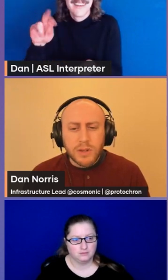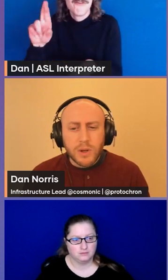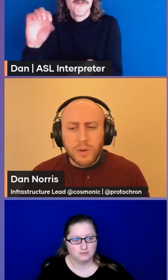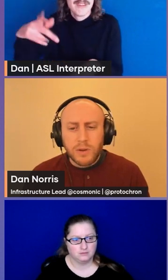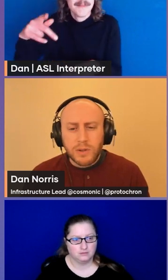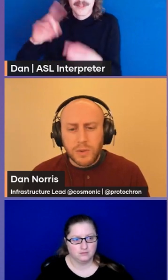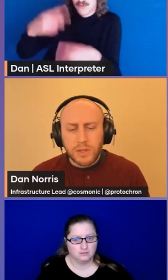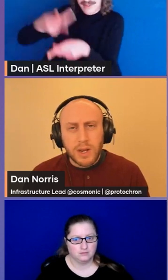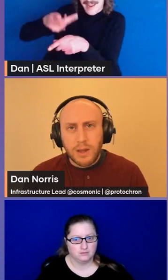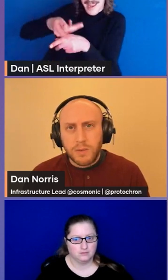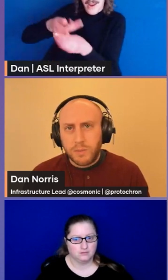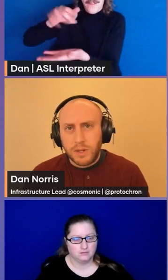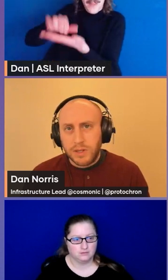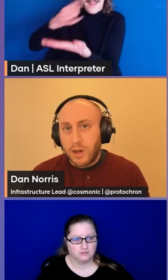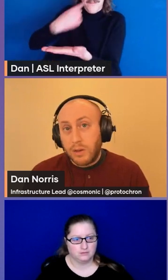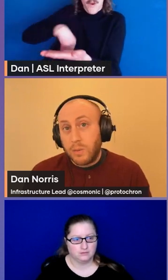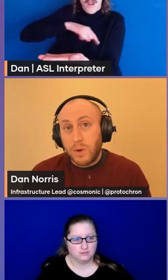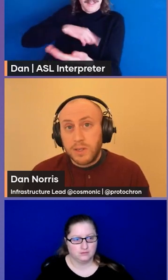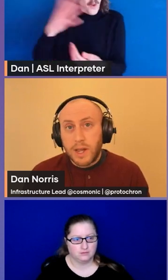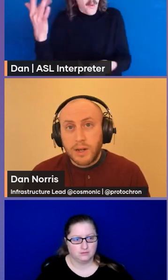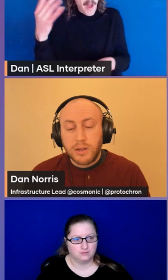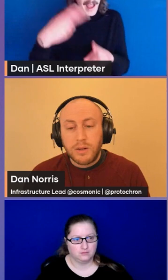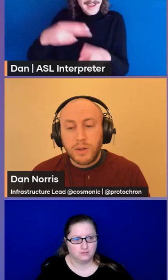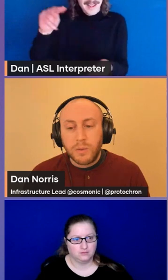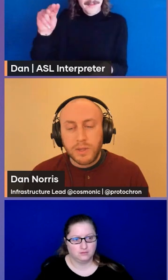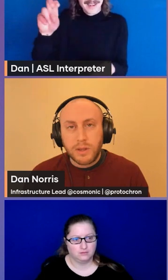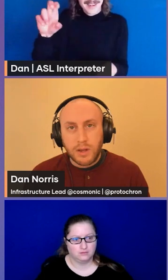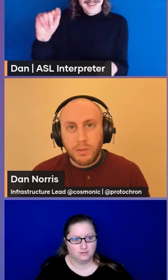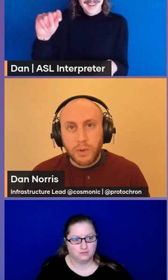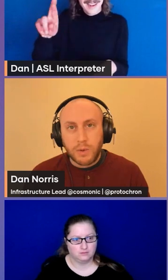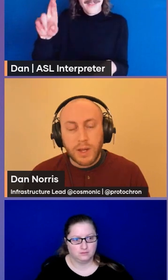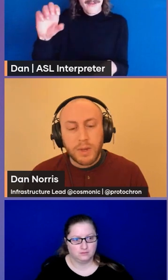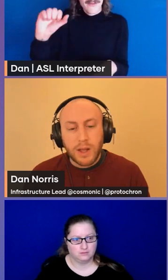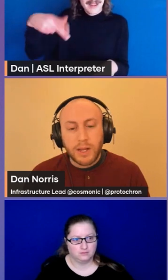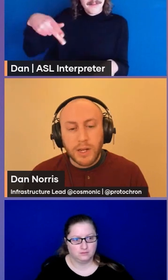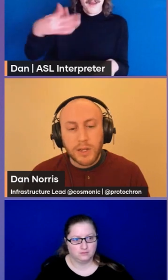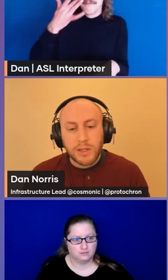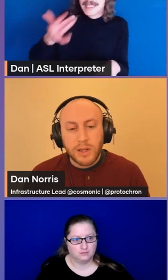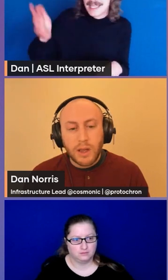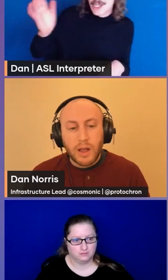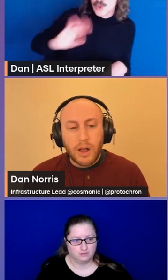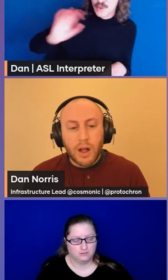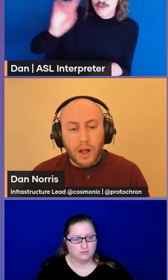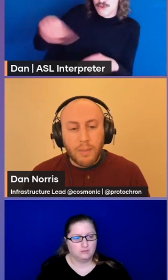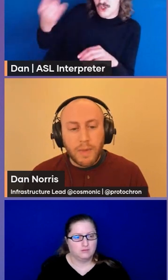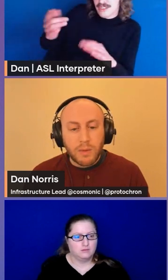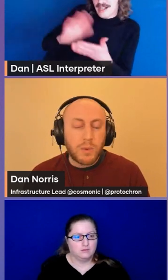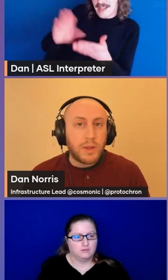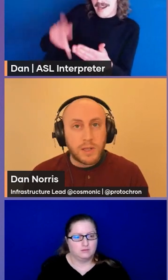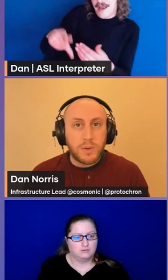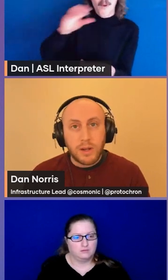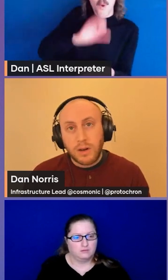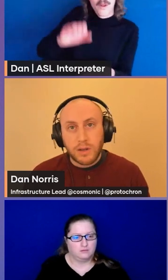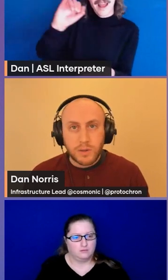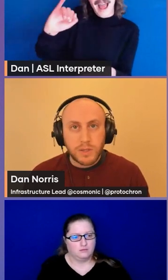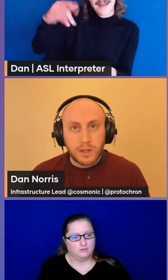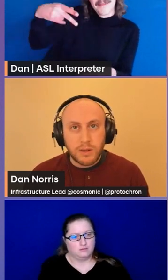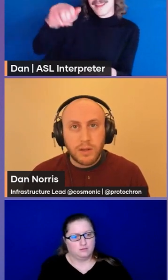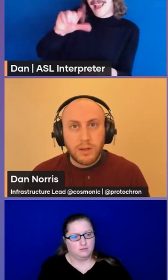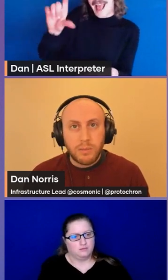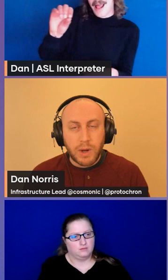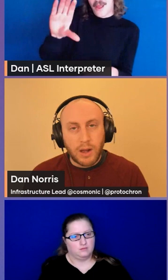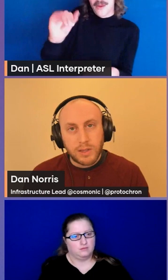originally chose the name just because all it was actually doing was cleaning up old IP allocations. And then we realized we needed to also